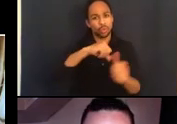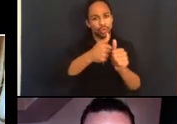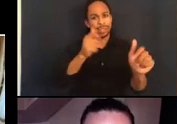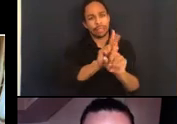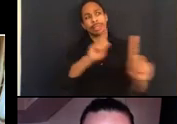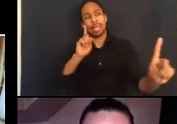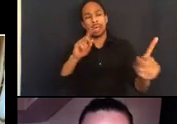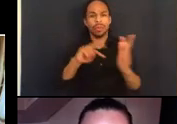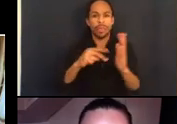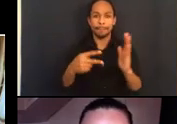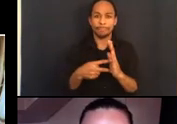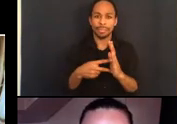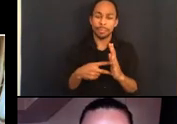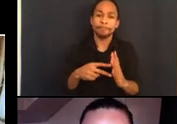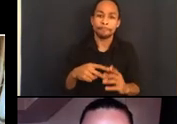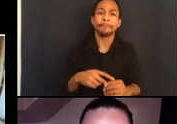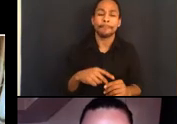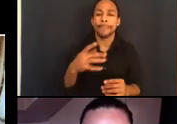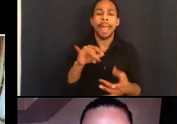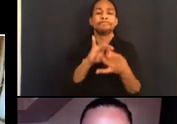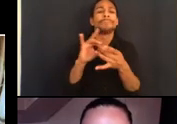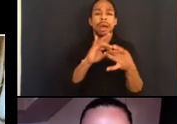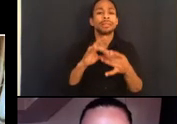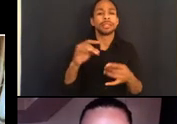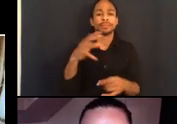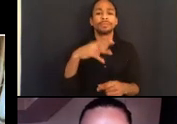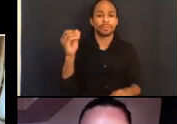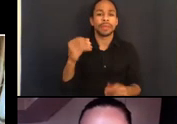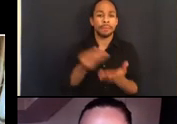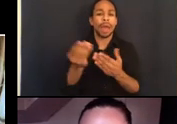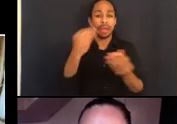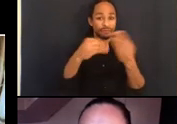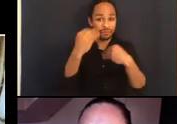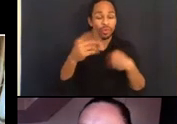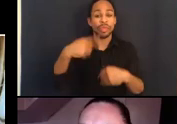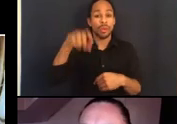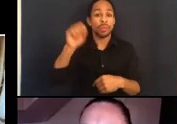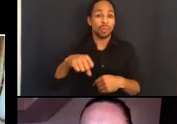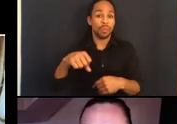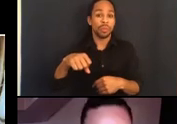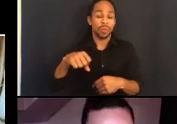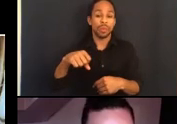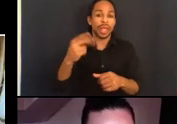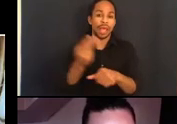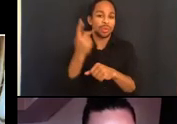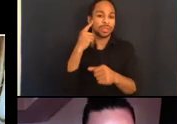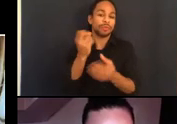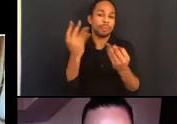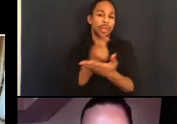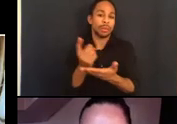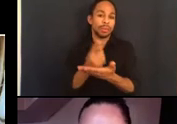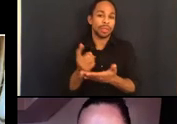social bonding, and also about buying food, that we cannot do for weeks. And so this is very